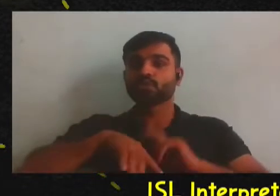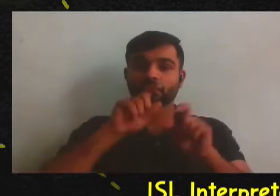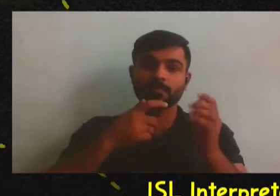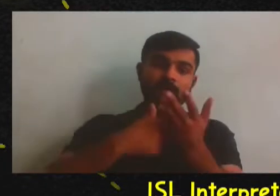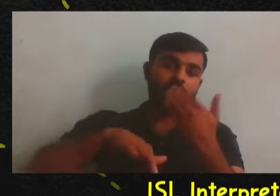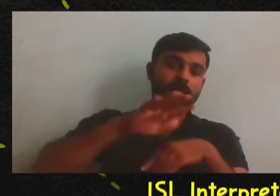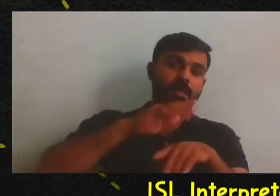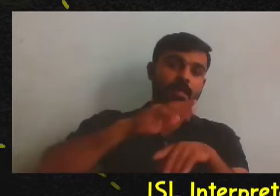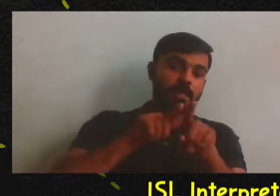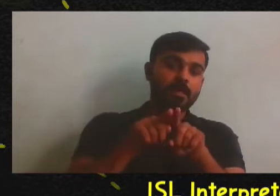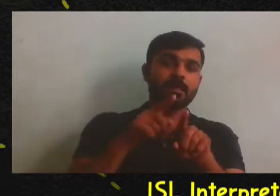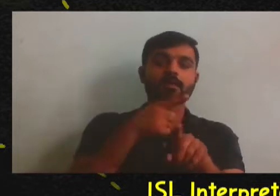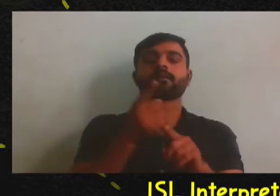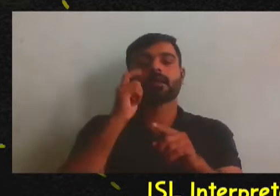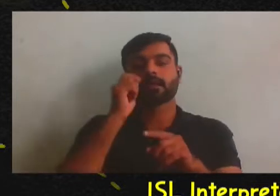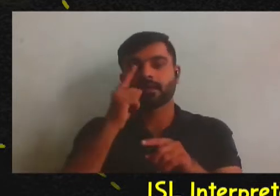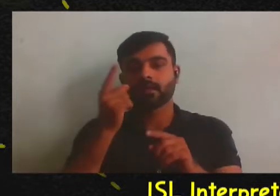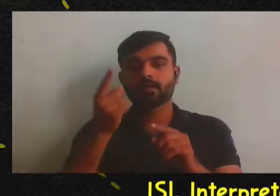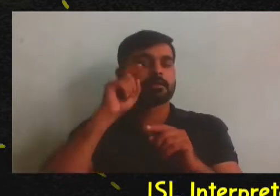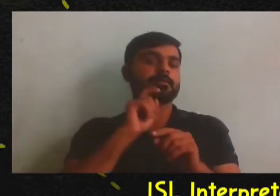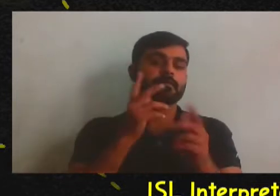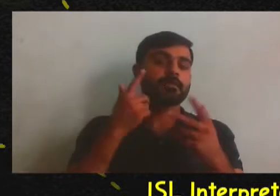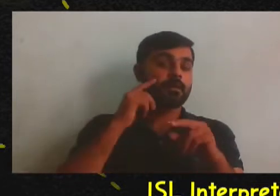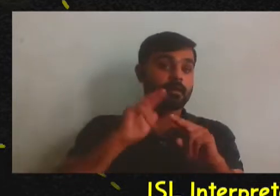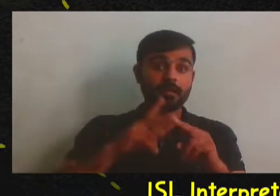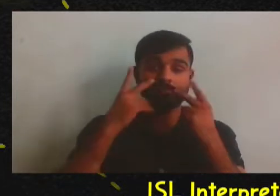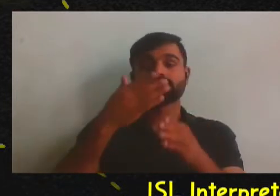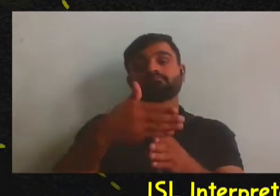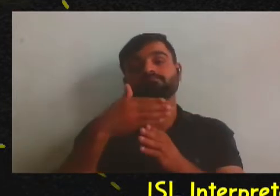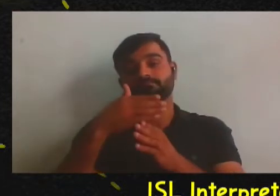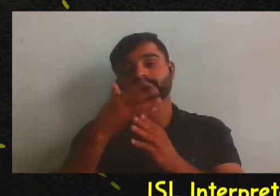relationship to self, gender, sexuality. So if you could share,